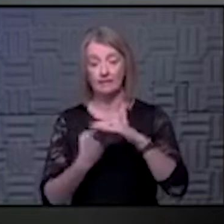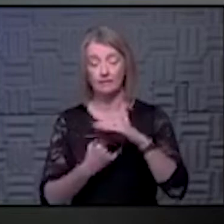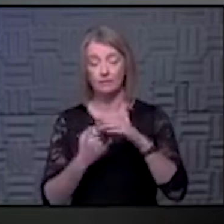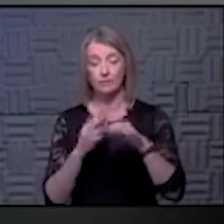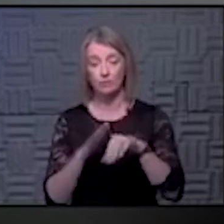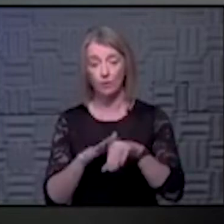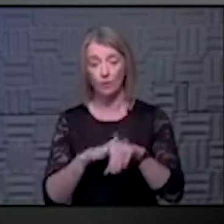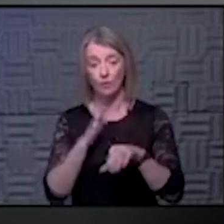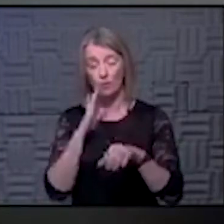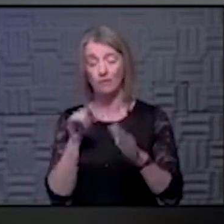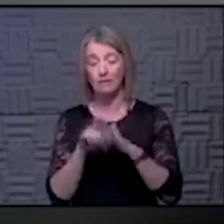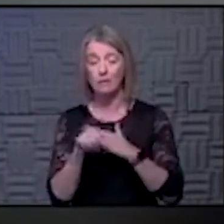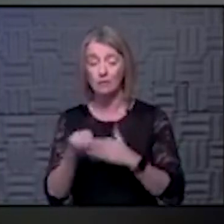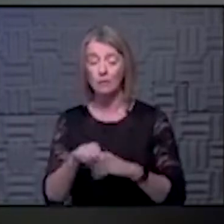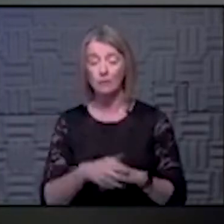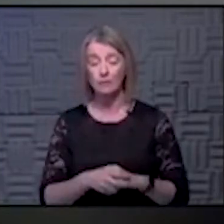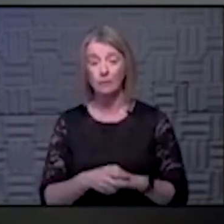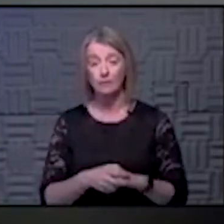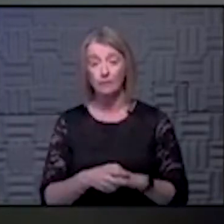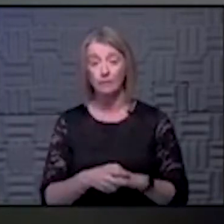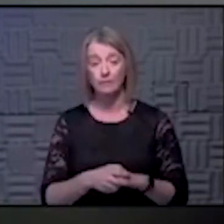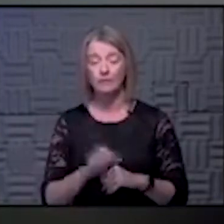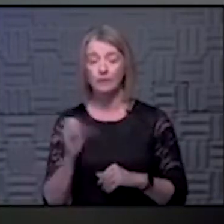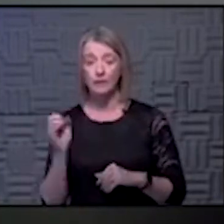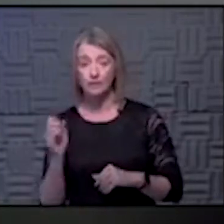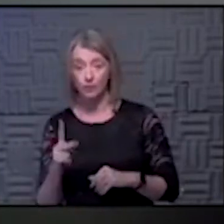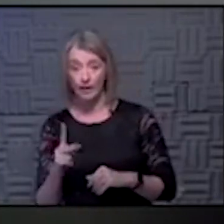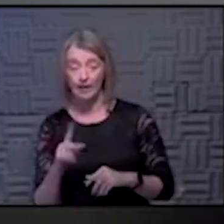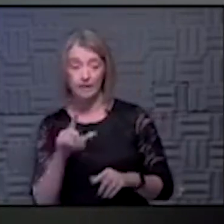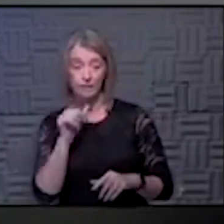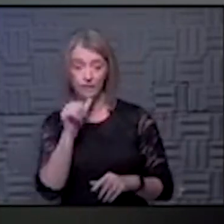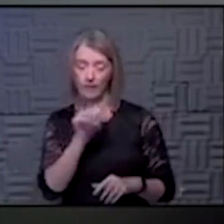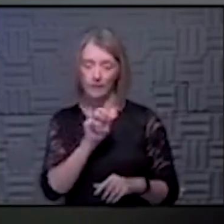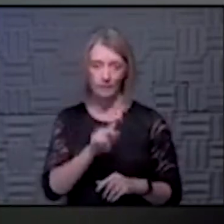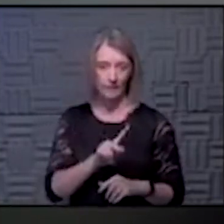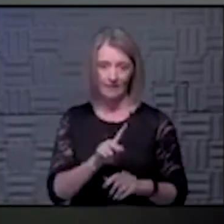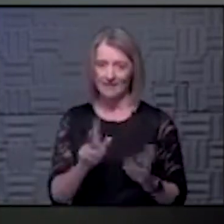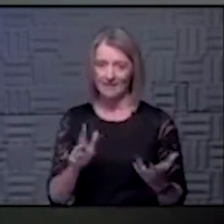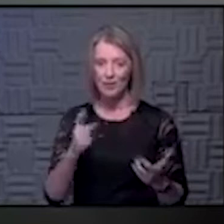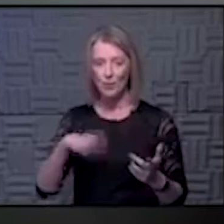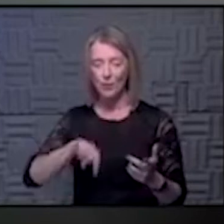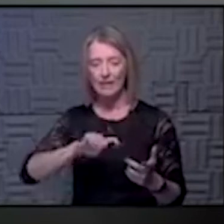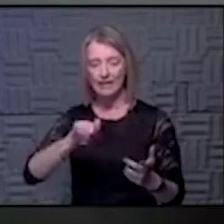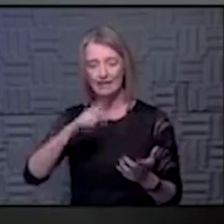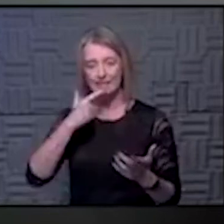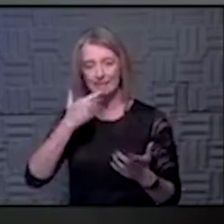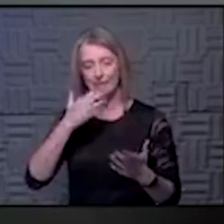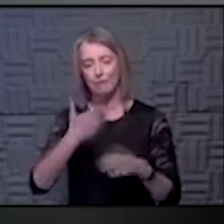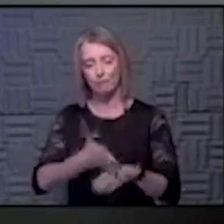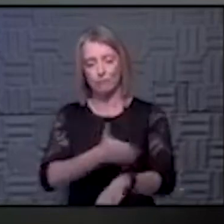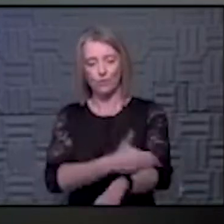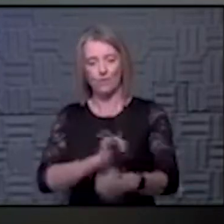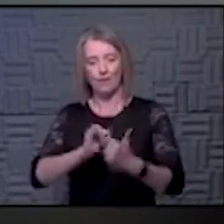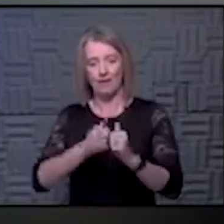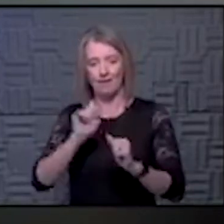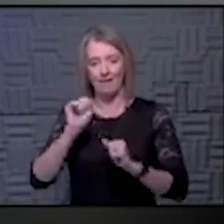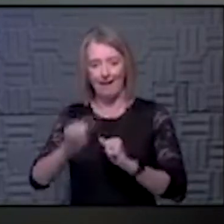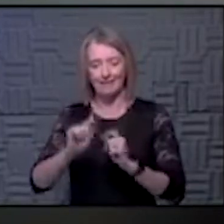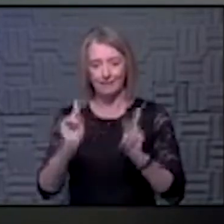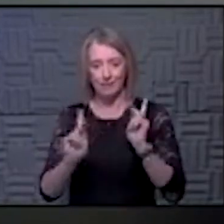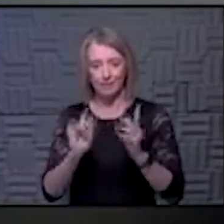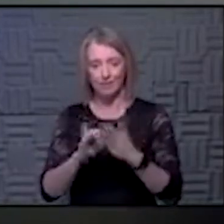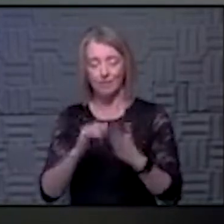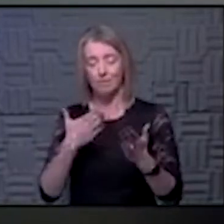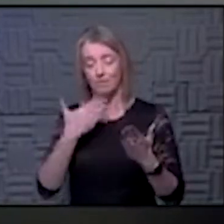you. And so it's okay to not be okay. We need to get better at asking that. We need to be better at advocating for